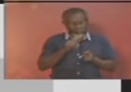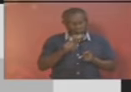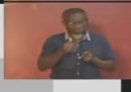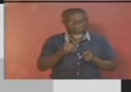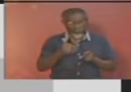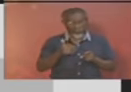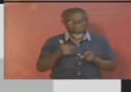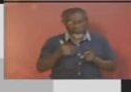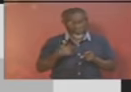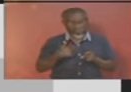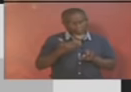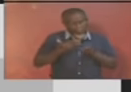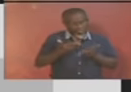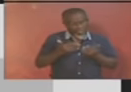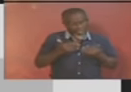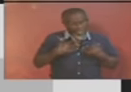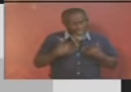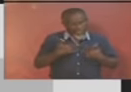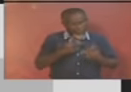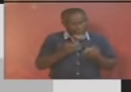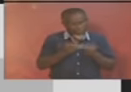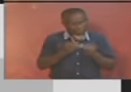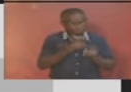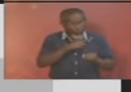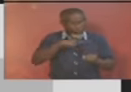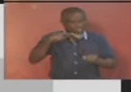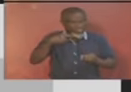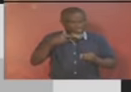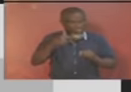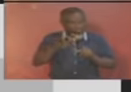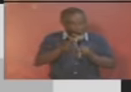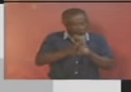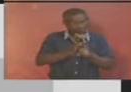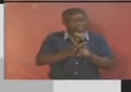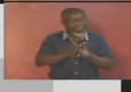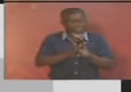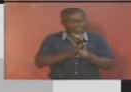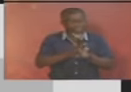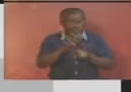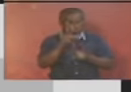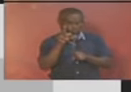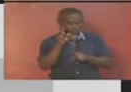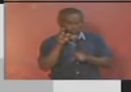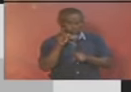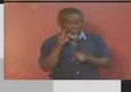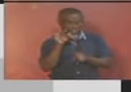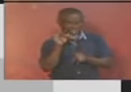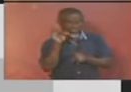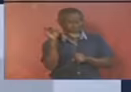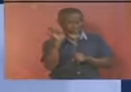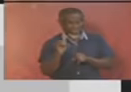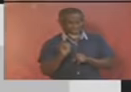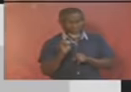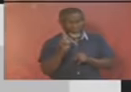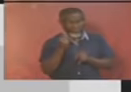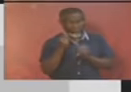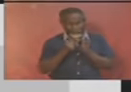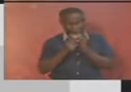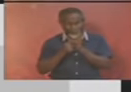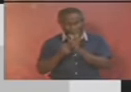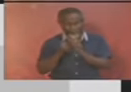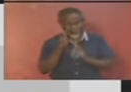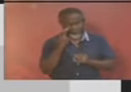be prone to increased risk of complications of COVID-19, 2.9%. Next slide will show us